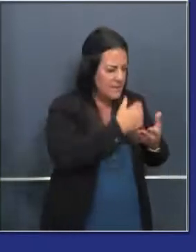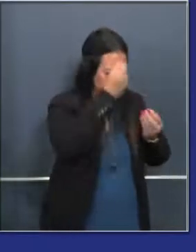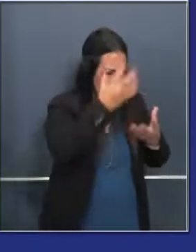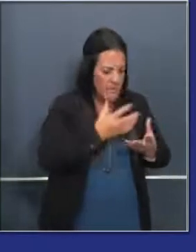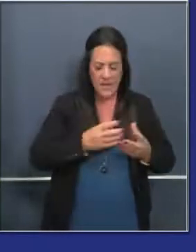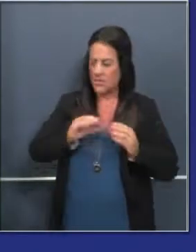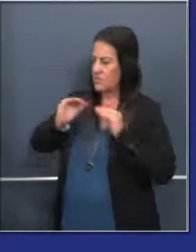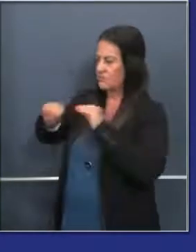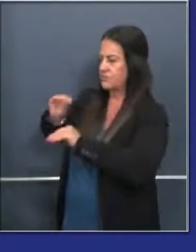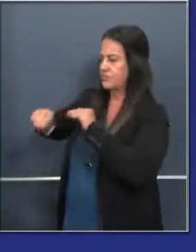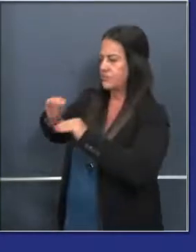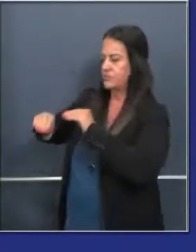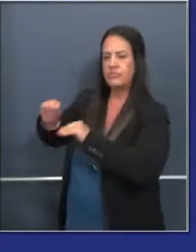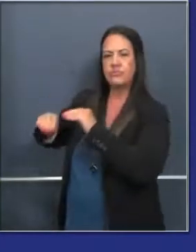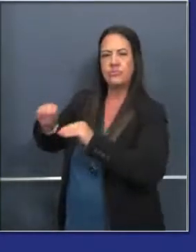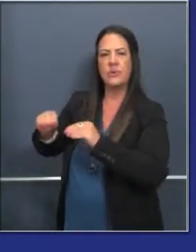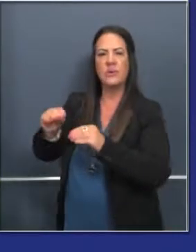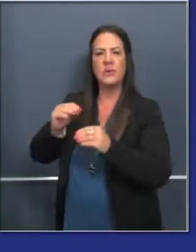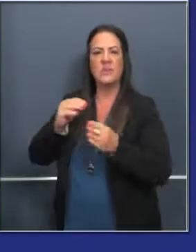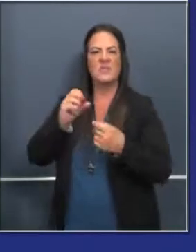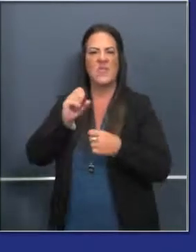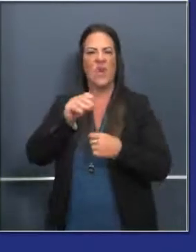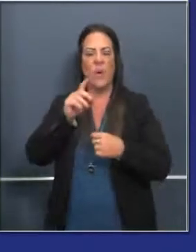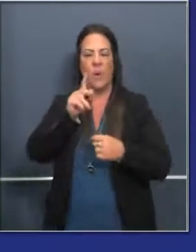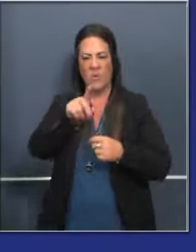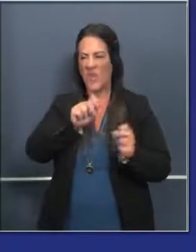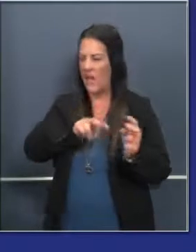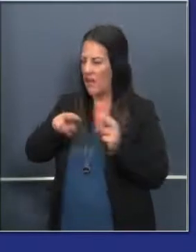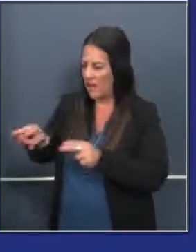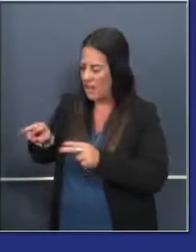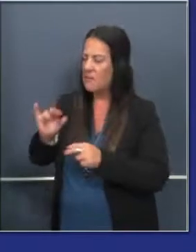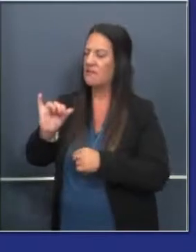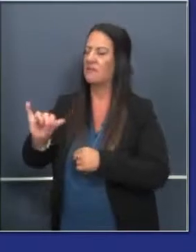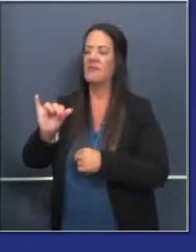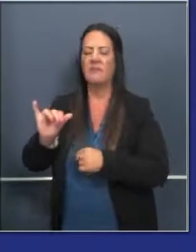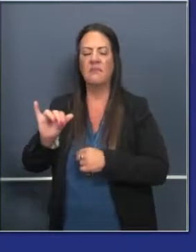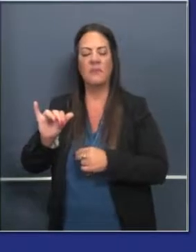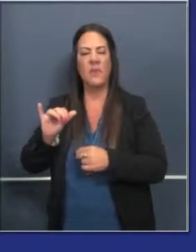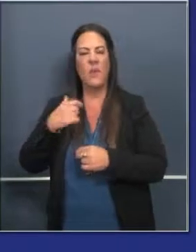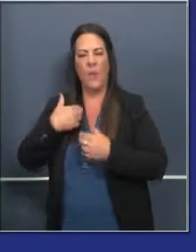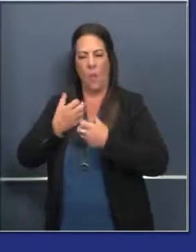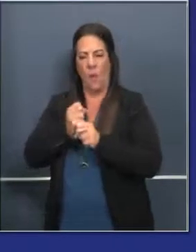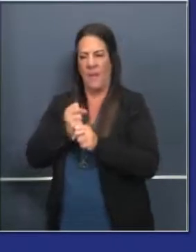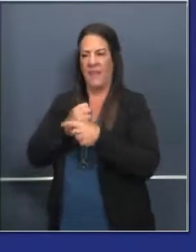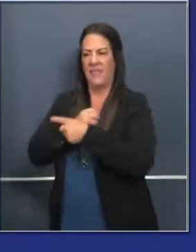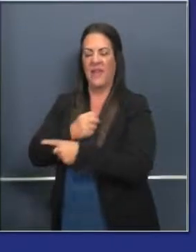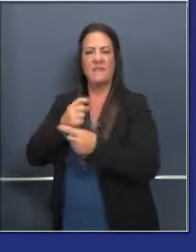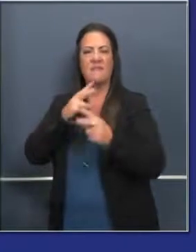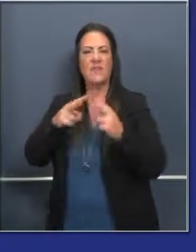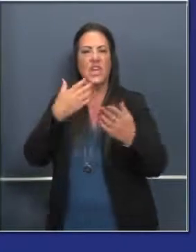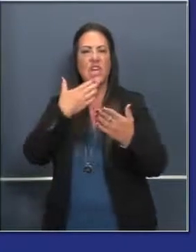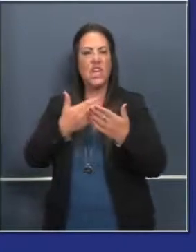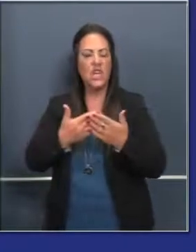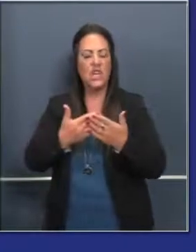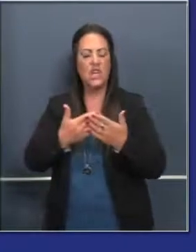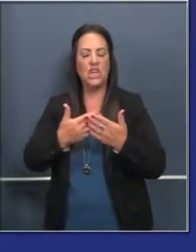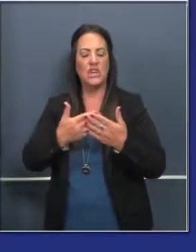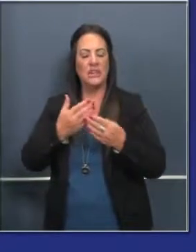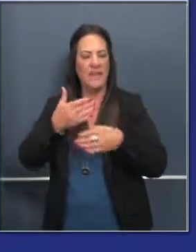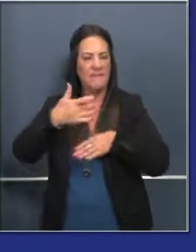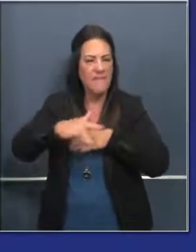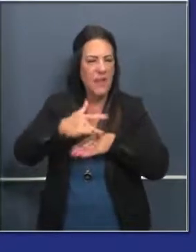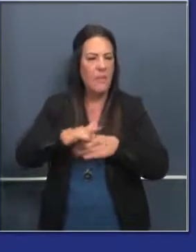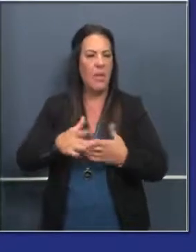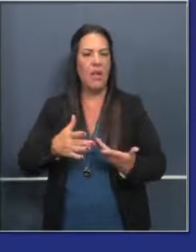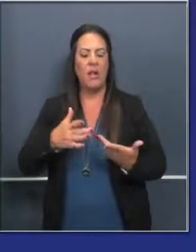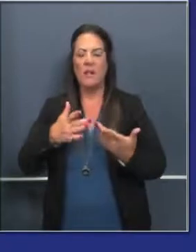more timely way. It's rather simple. We want to make the modeling more purposeful. We want to make it more efficacious. We want to make it